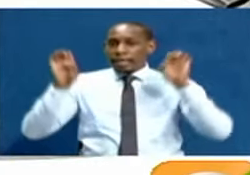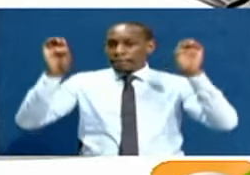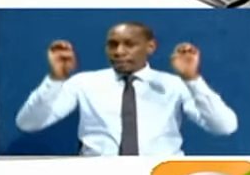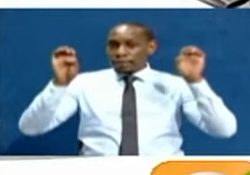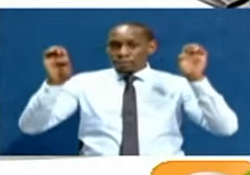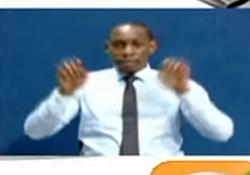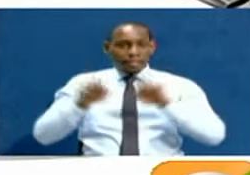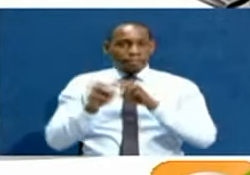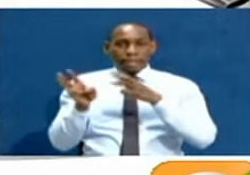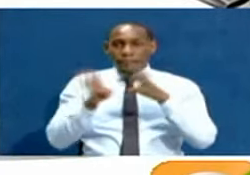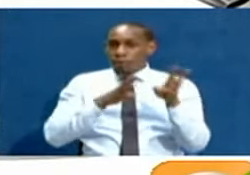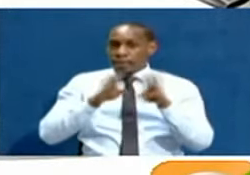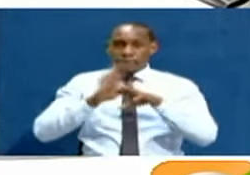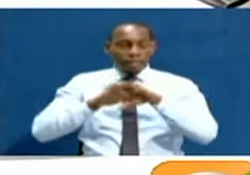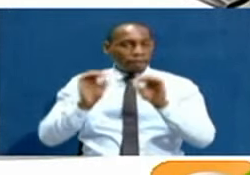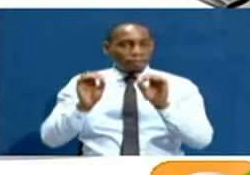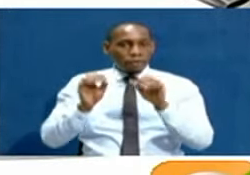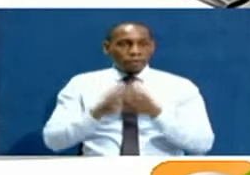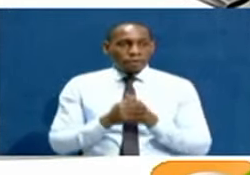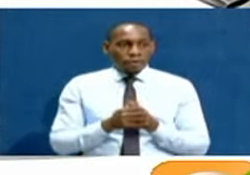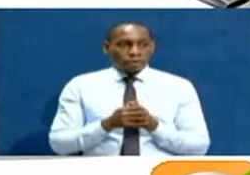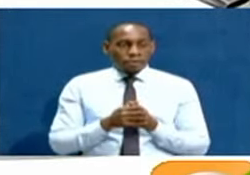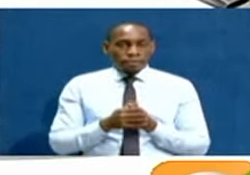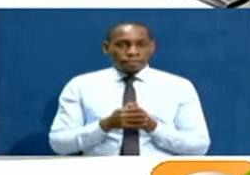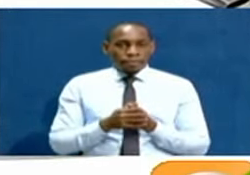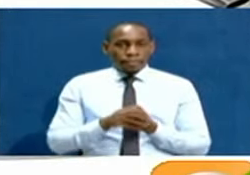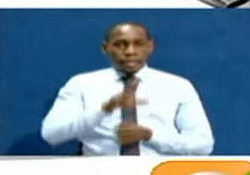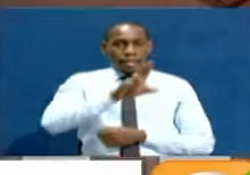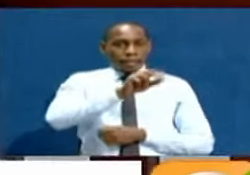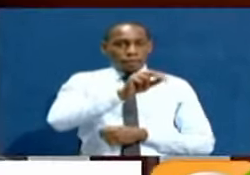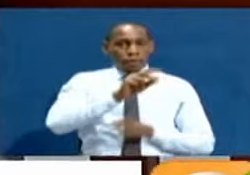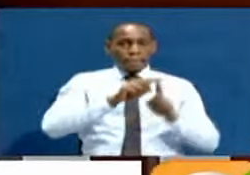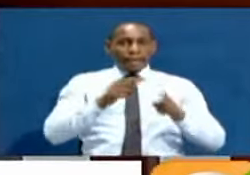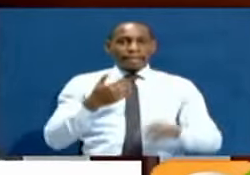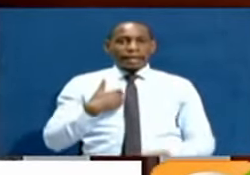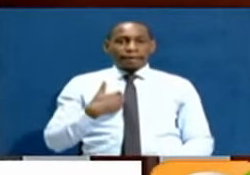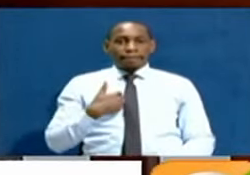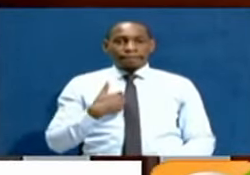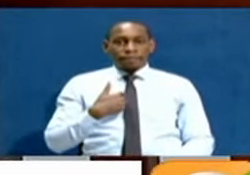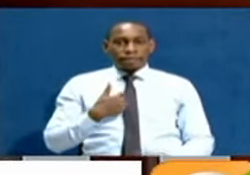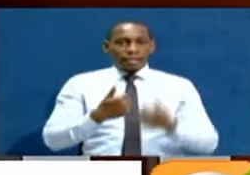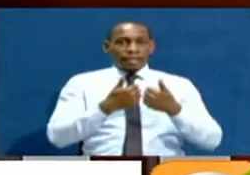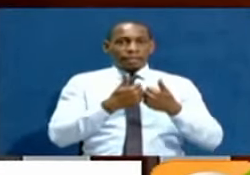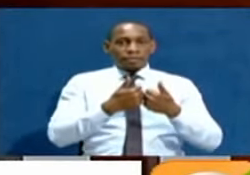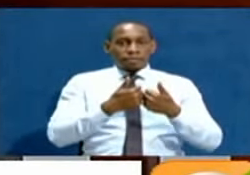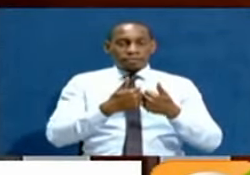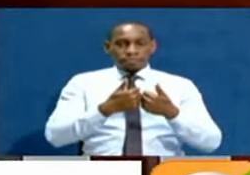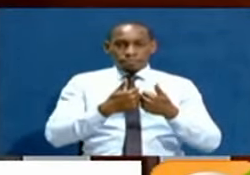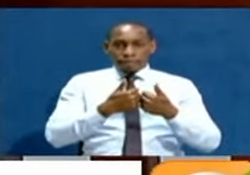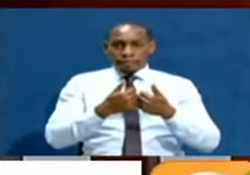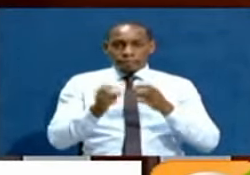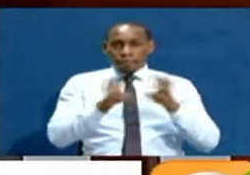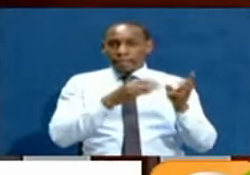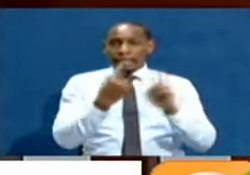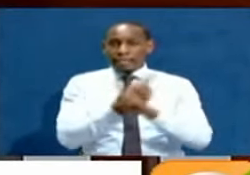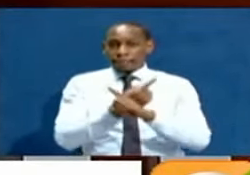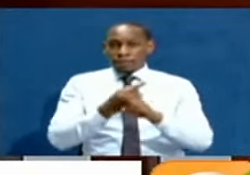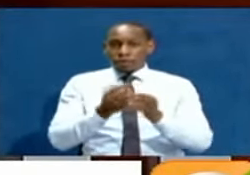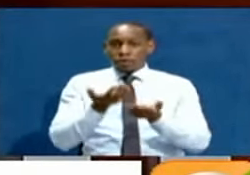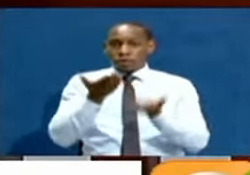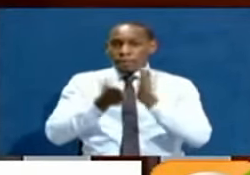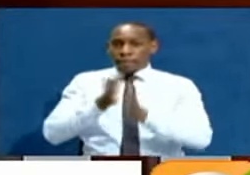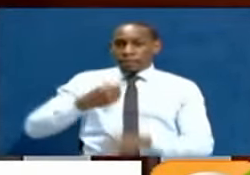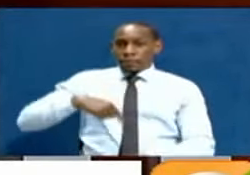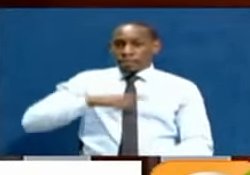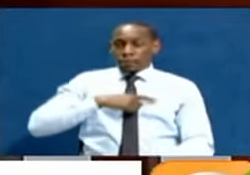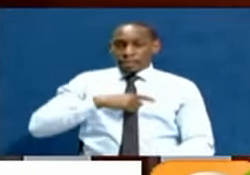and we can't compete with them. No, but they do have some disadvantage being higher than us. I mean, for instance, their flight to New York, for instance, has